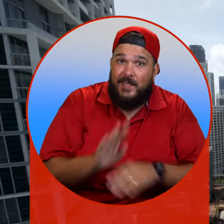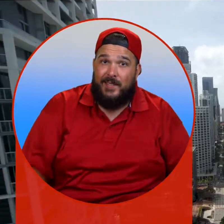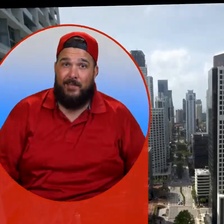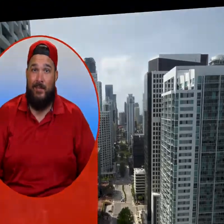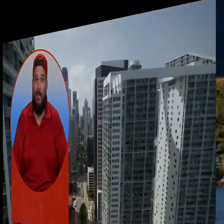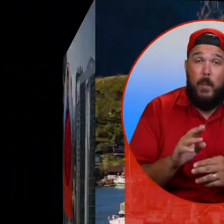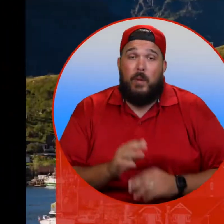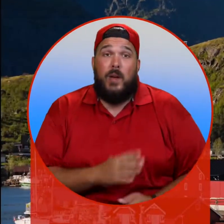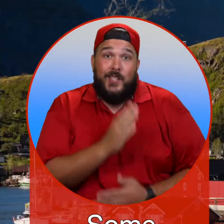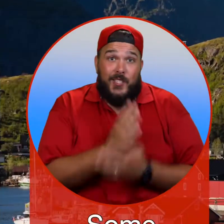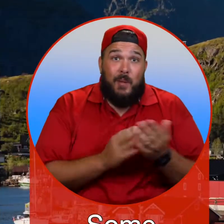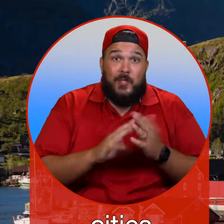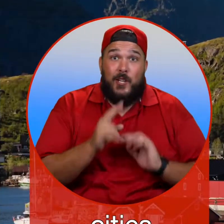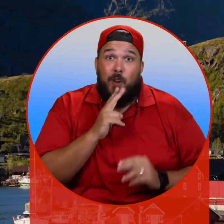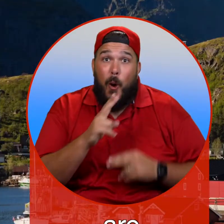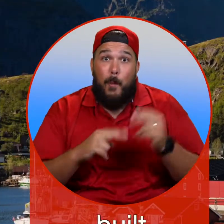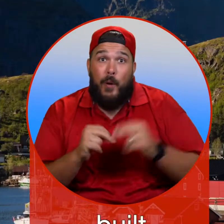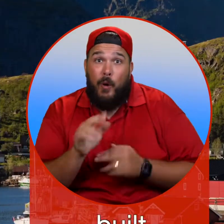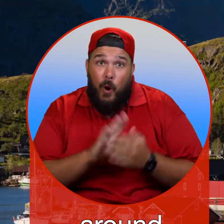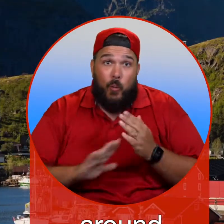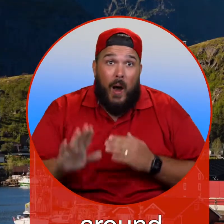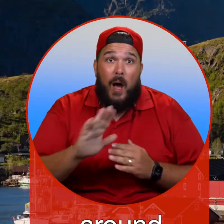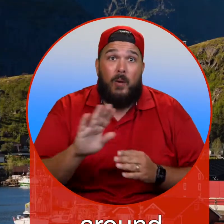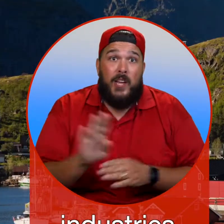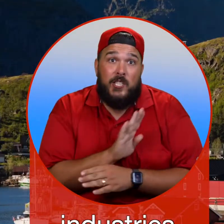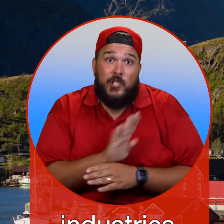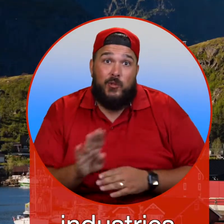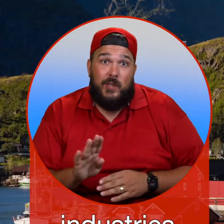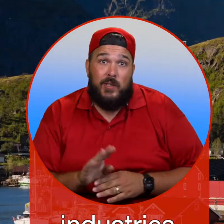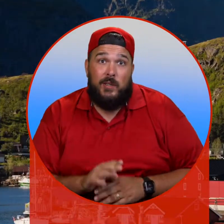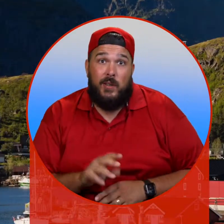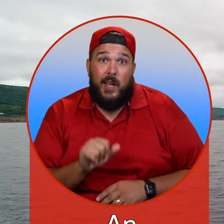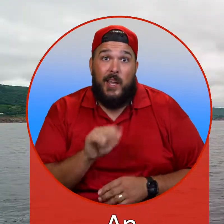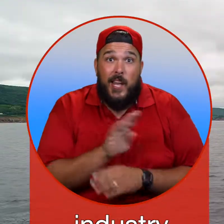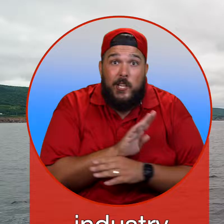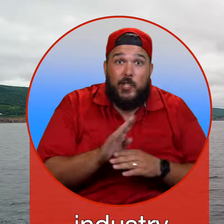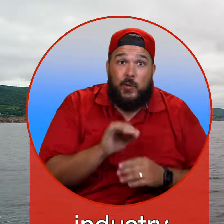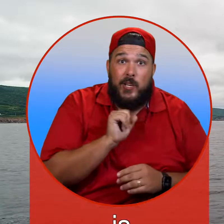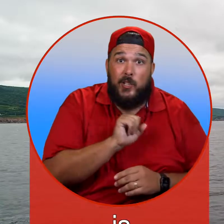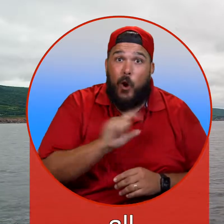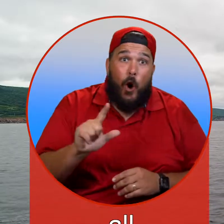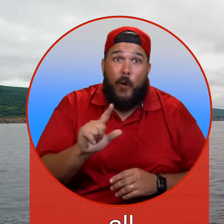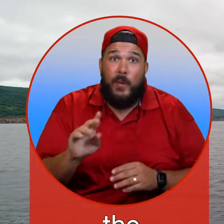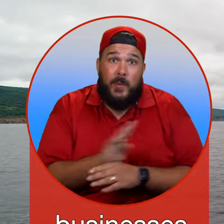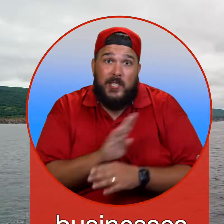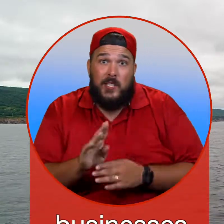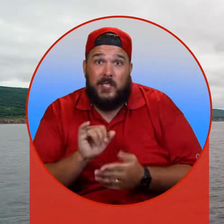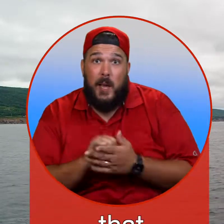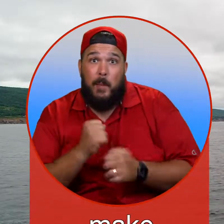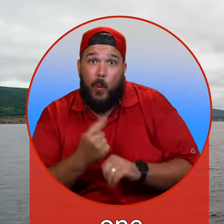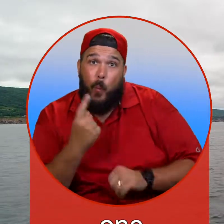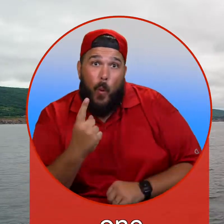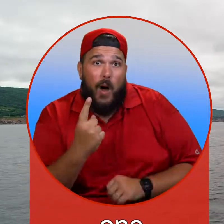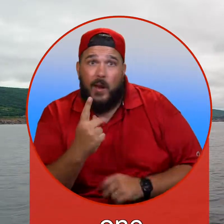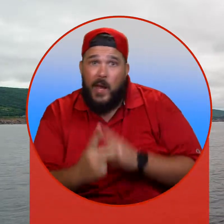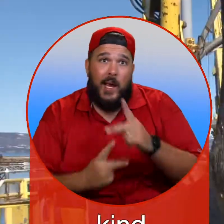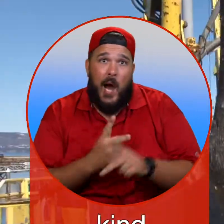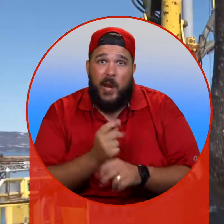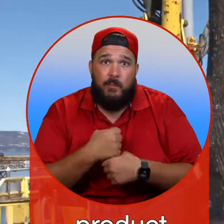businesses. Some cities are built around industries. An industry is all the businesses